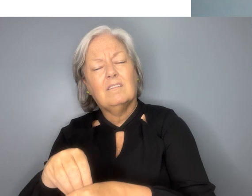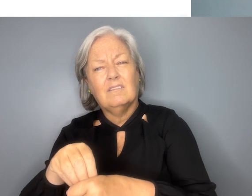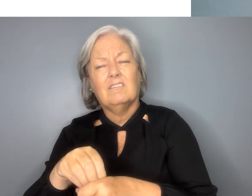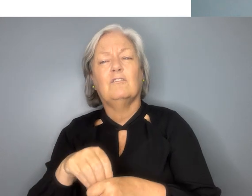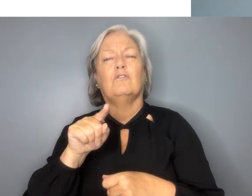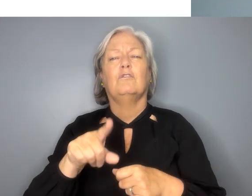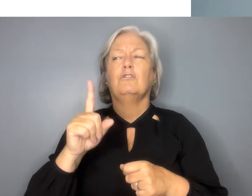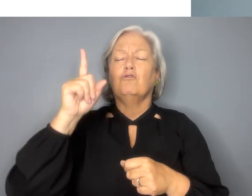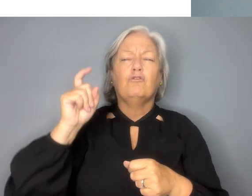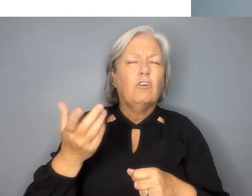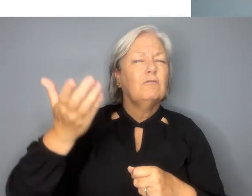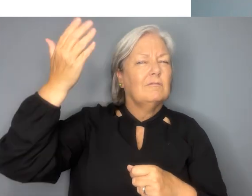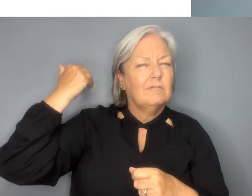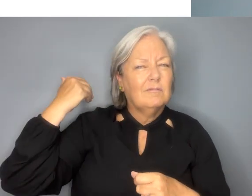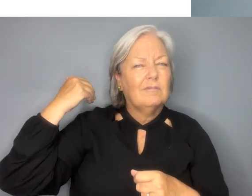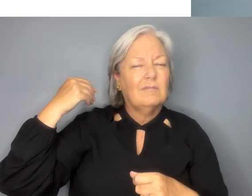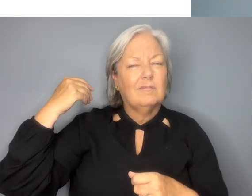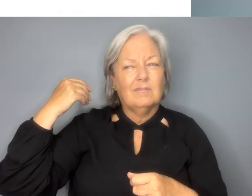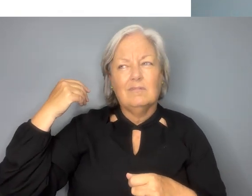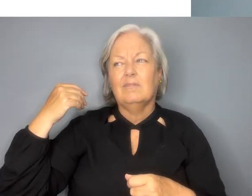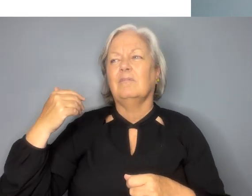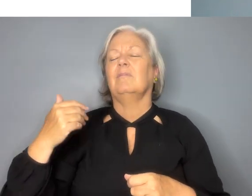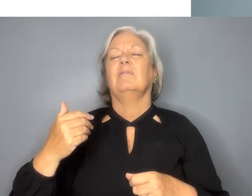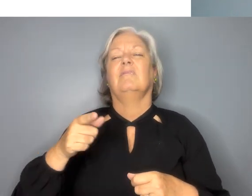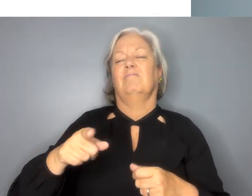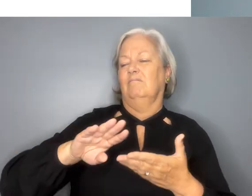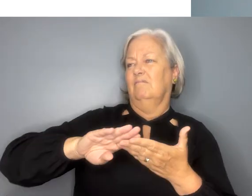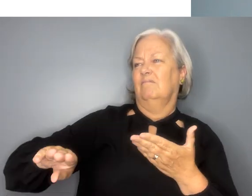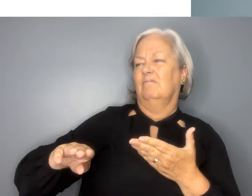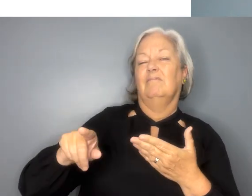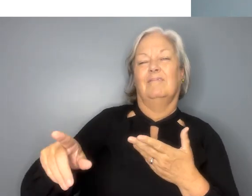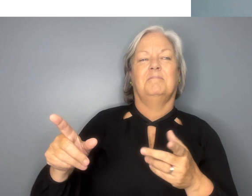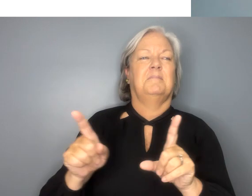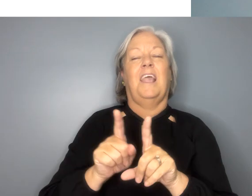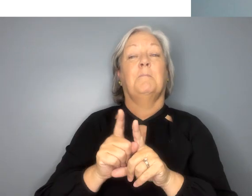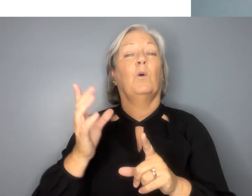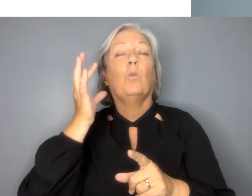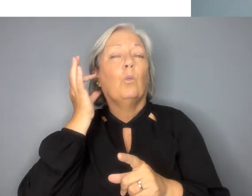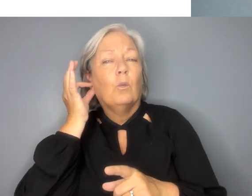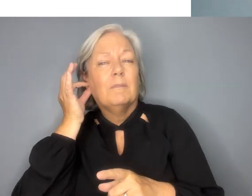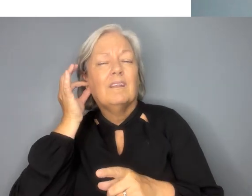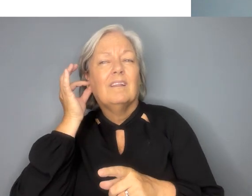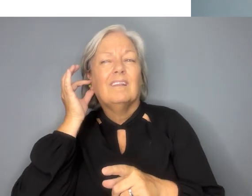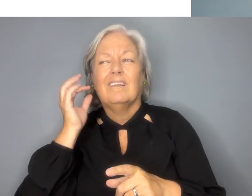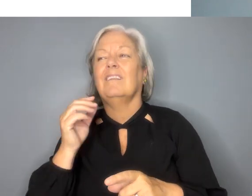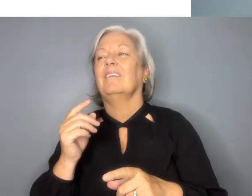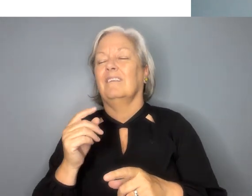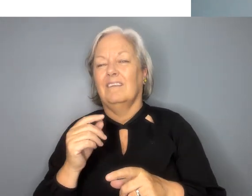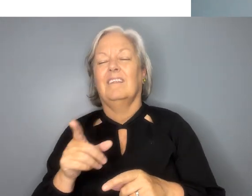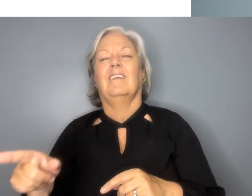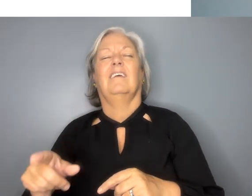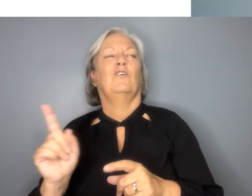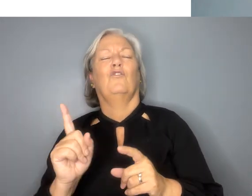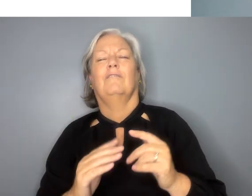the very beginnings of the wave of people who were born and socialized as women, recognizing we've been